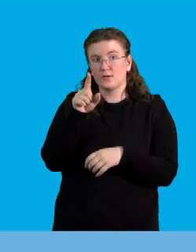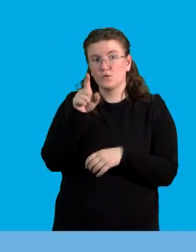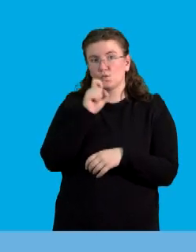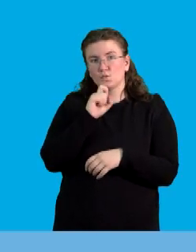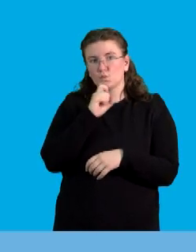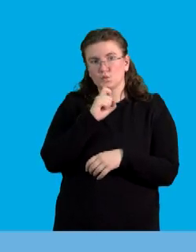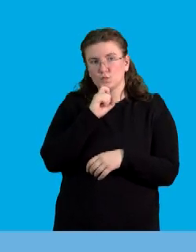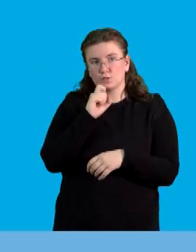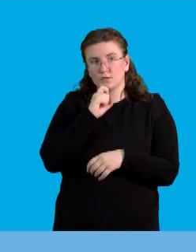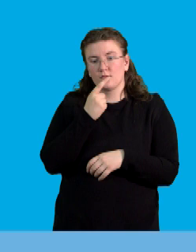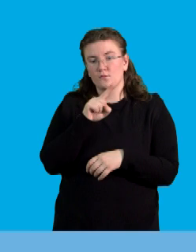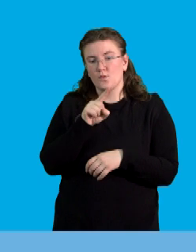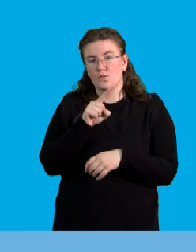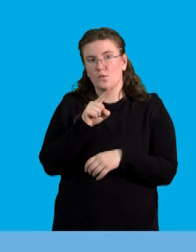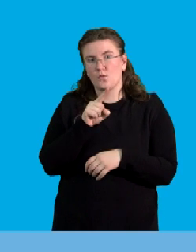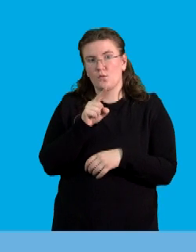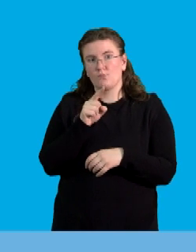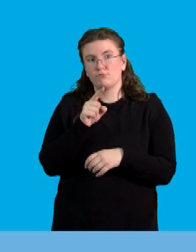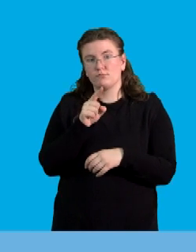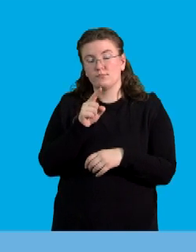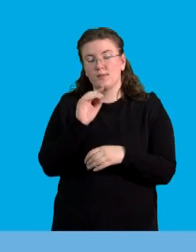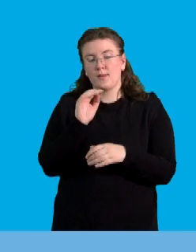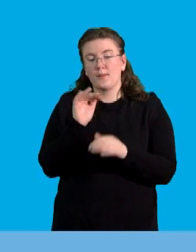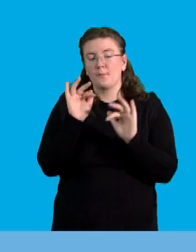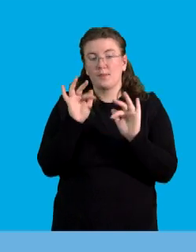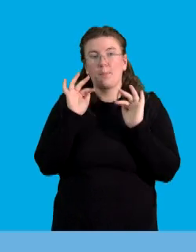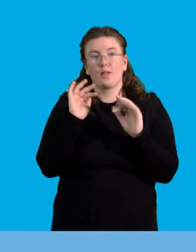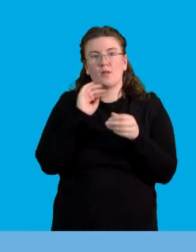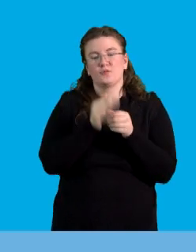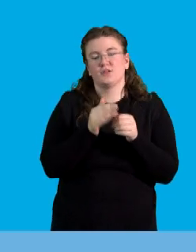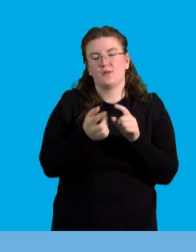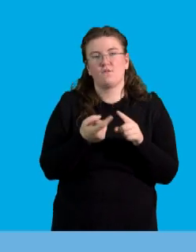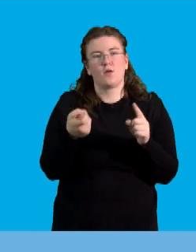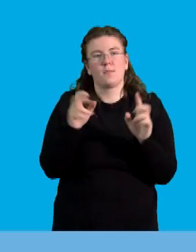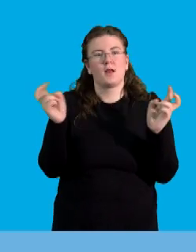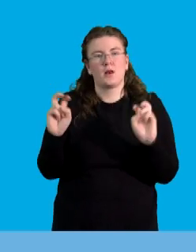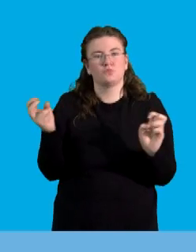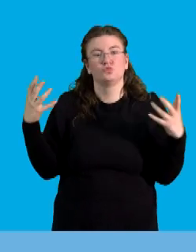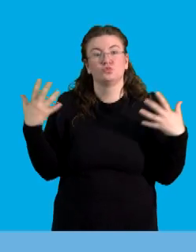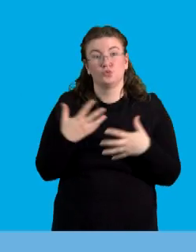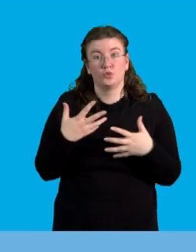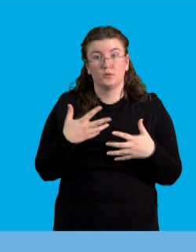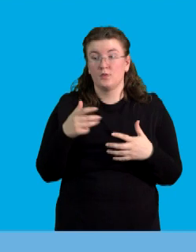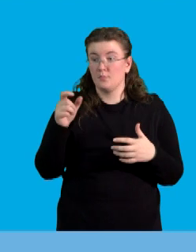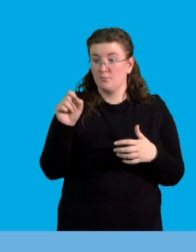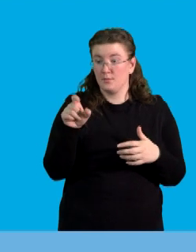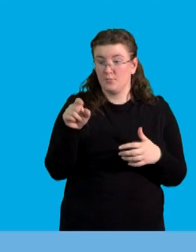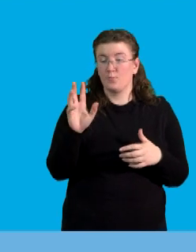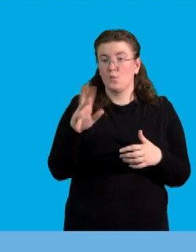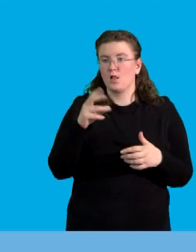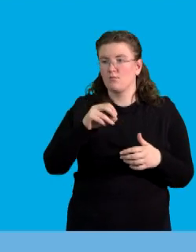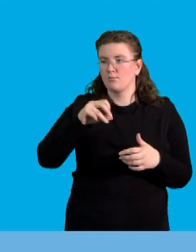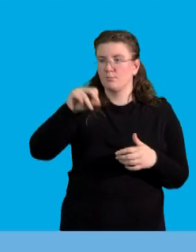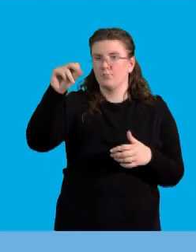to safeguard the humans against any electric shock. So that earth leakage is going to be activated so that